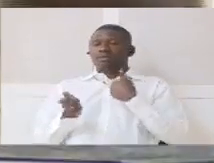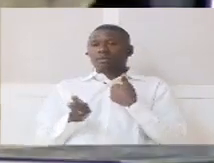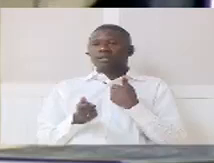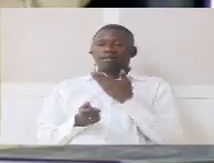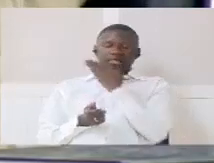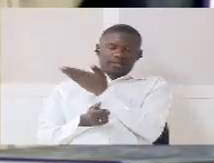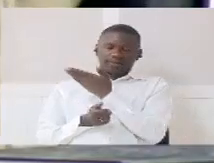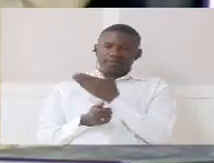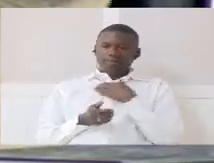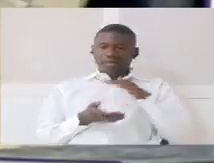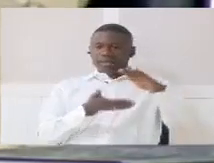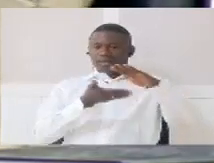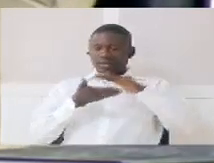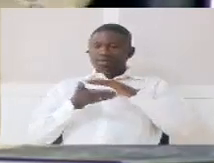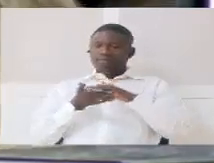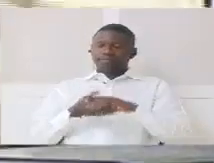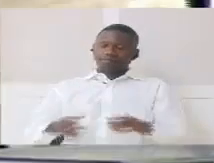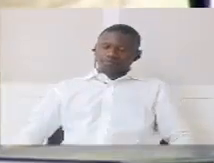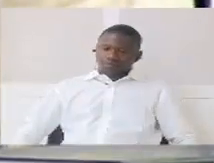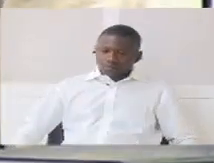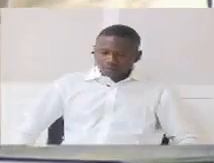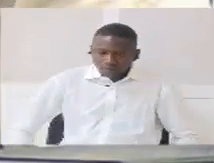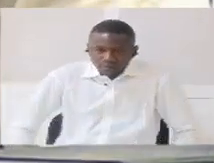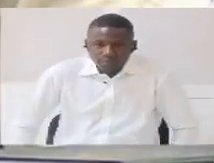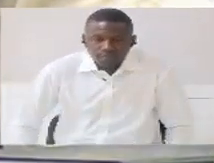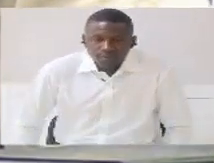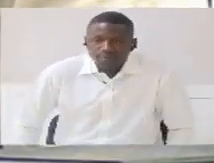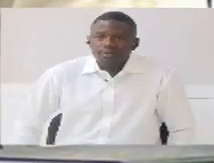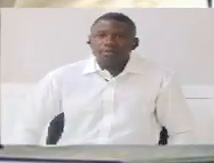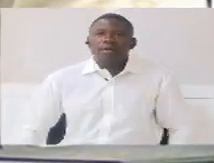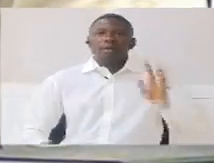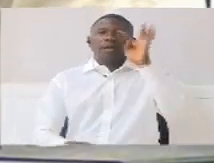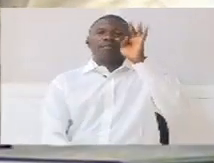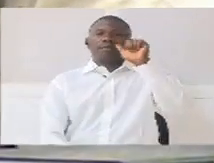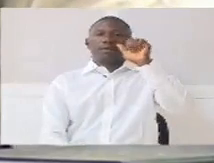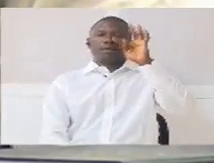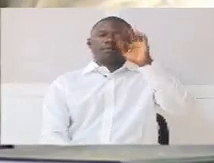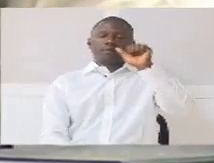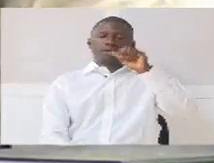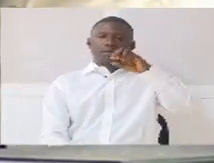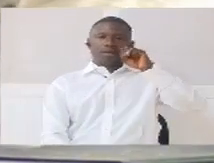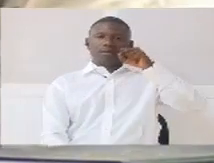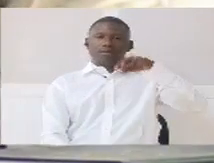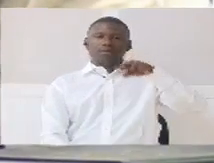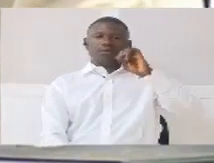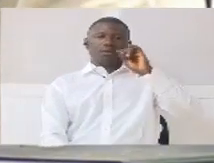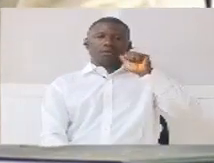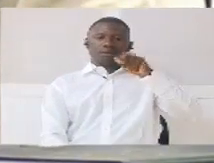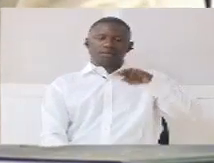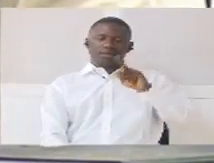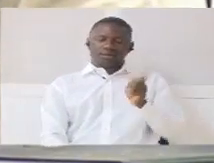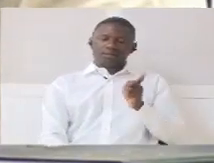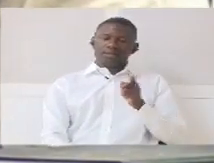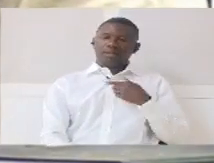them. Energy Minister. The Energy Minister. Fafasanyang. The current Secretary General. The